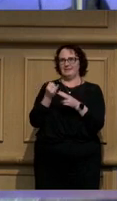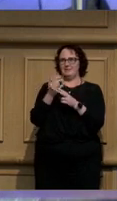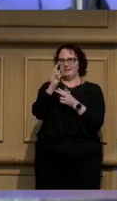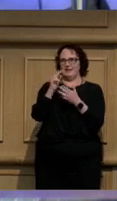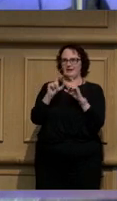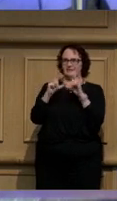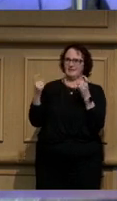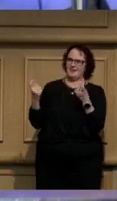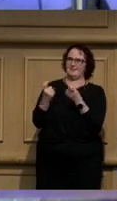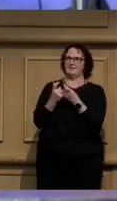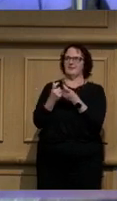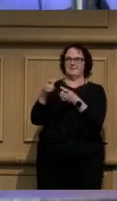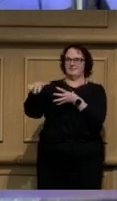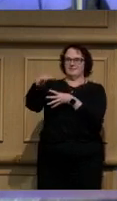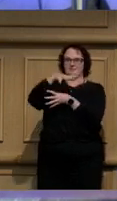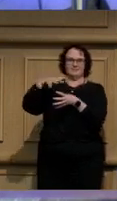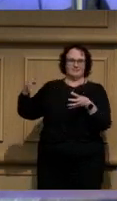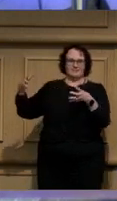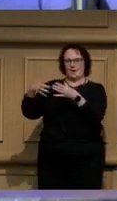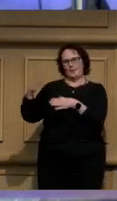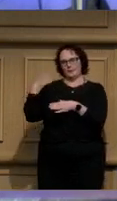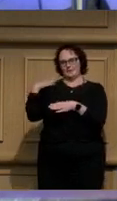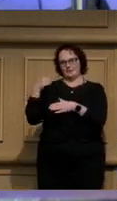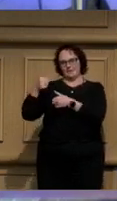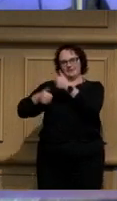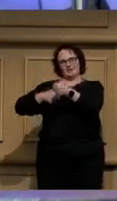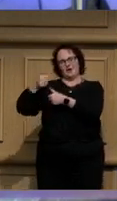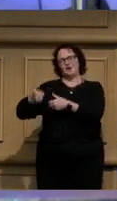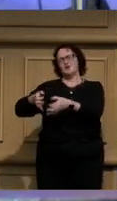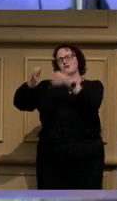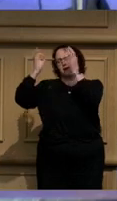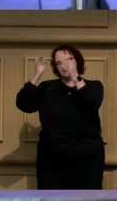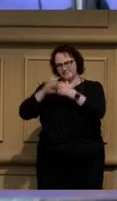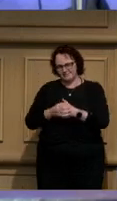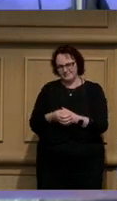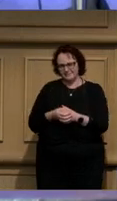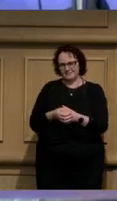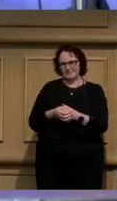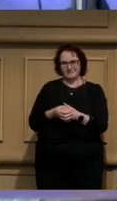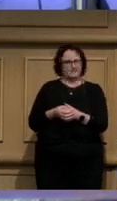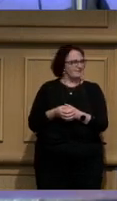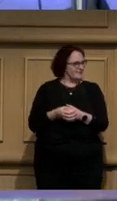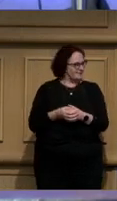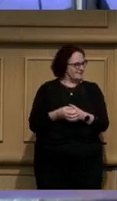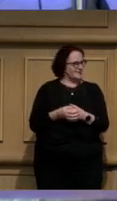in the industry who say, give you a little pat on the back and say, keep going, you're great. And you say, thank you. My